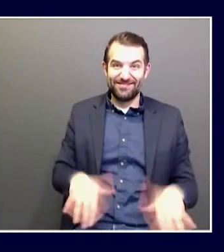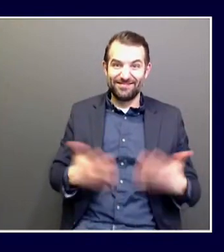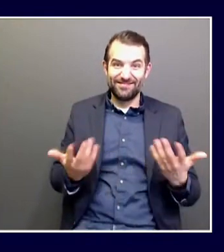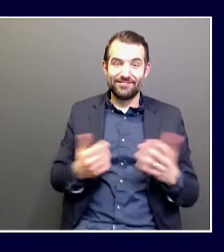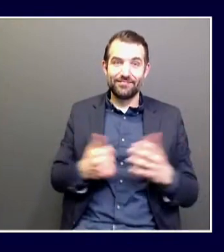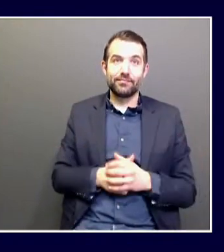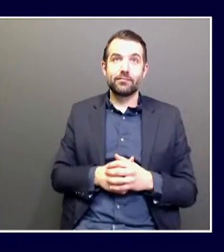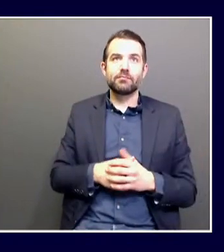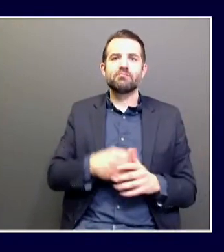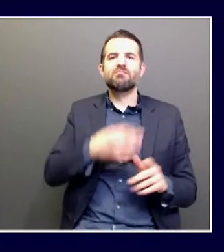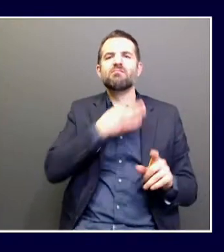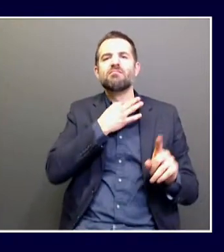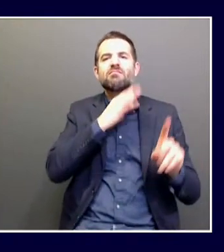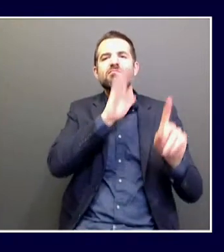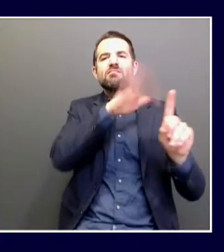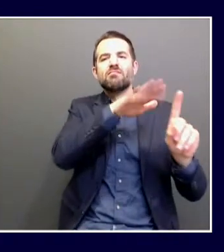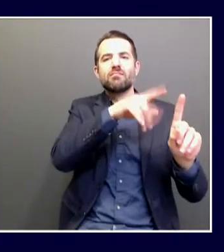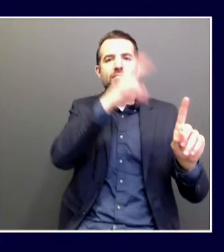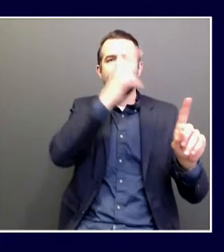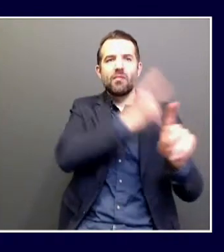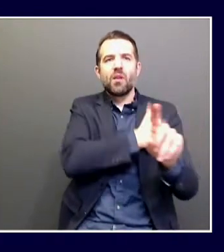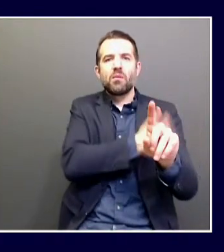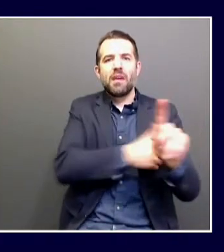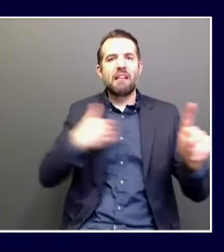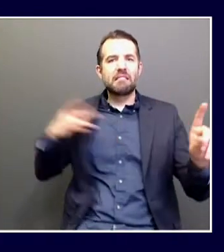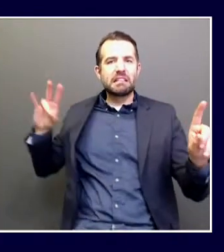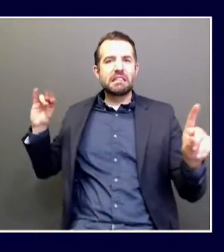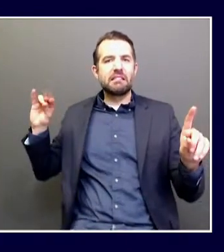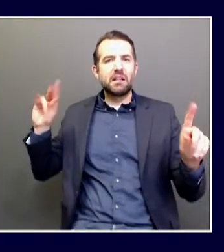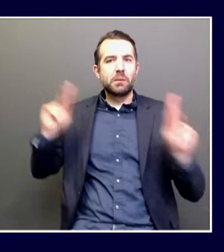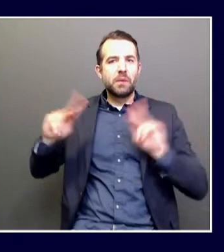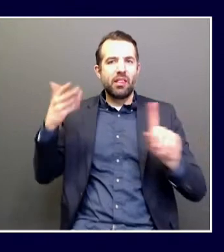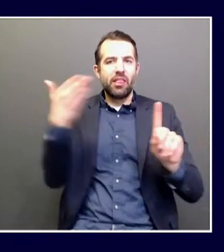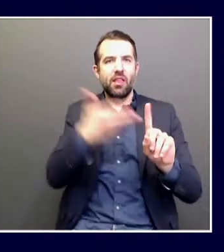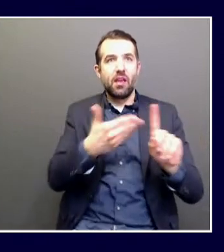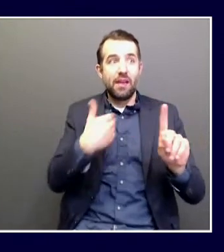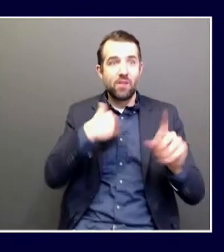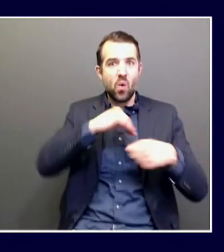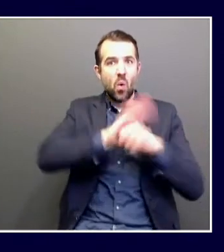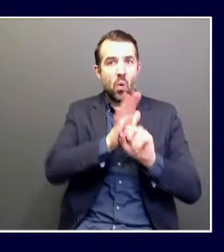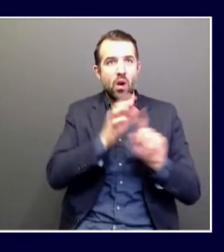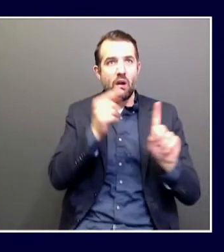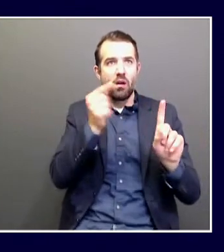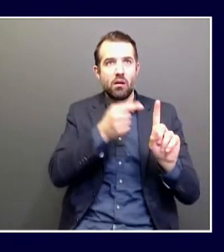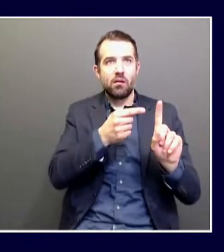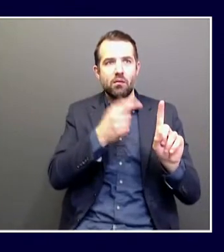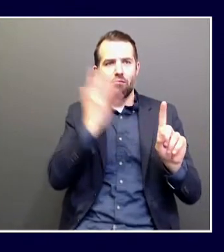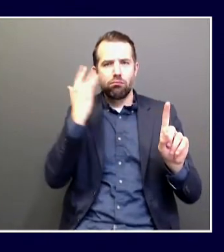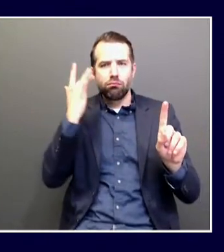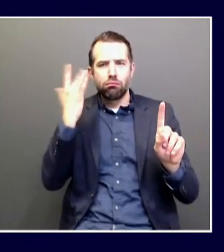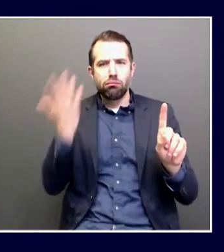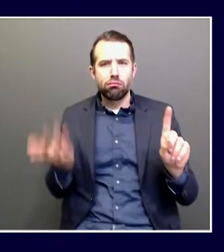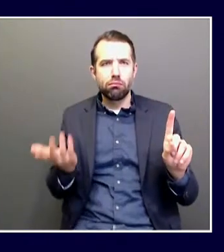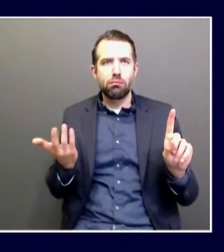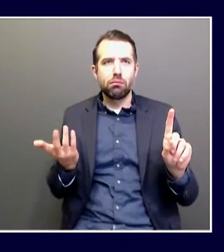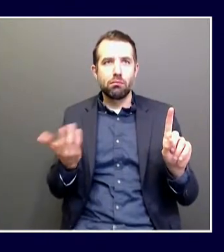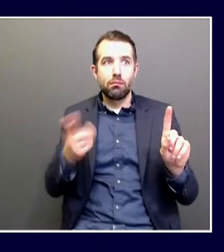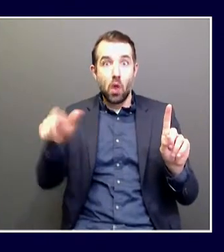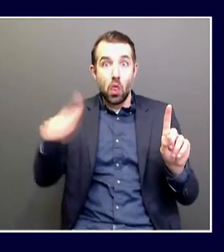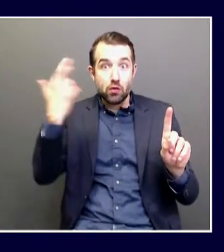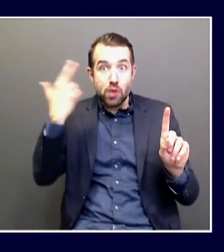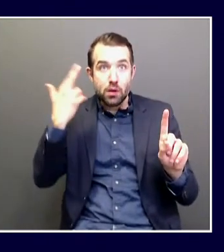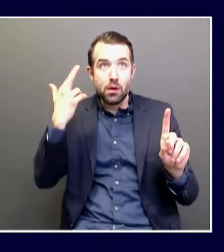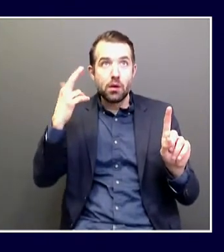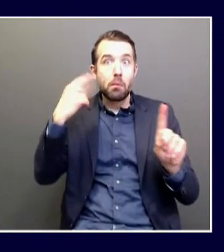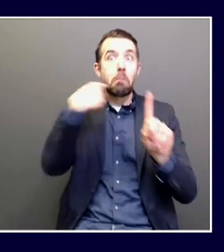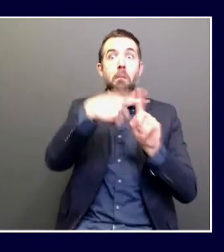with COVID or for COVID? That's a team of people in the hospital that has to comb through each and every one of those when they're admitted to